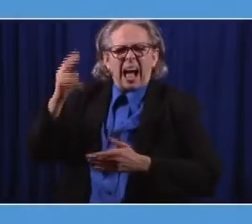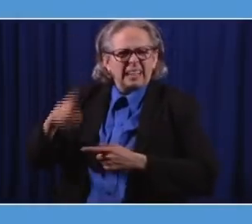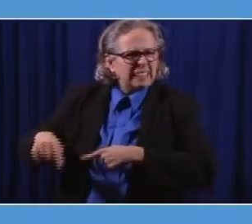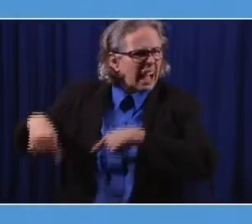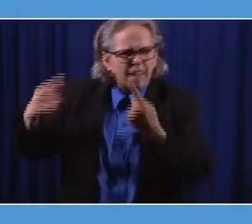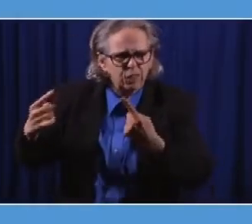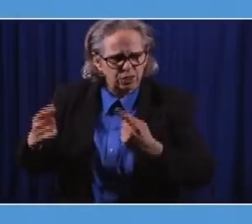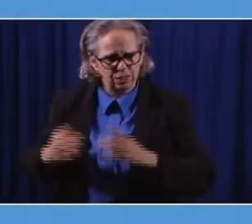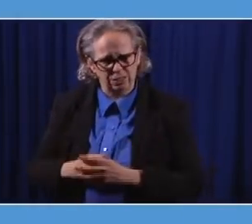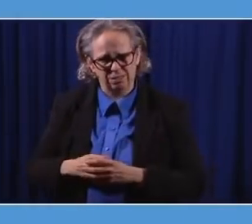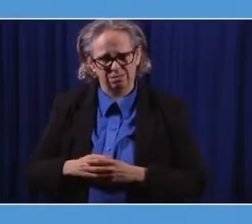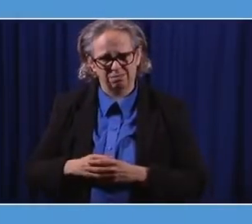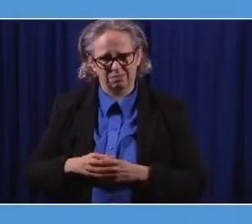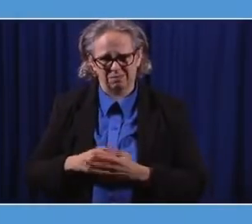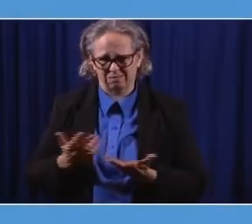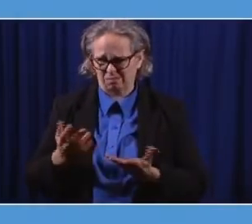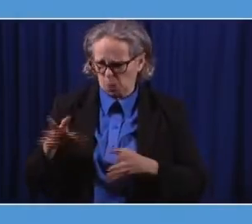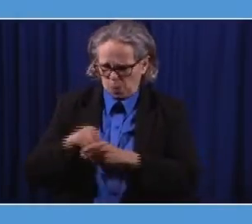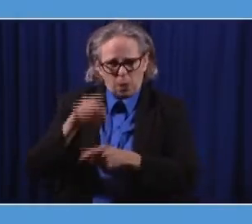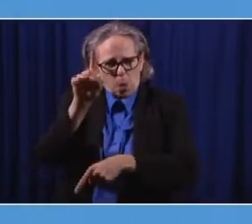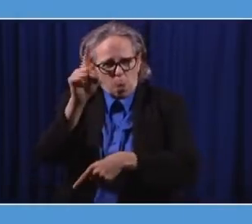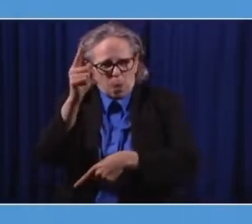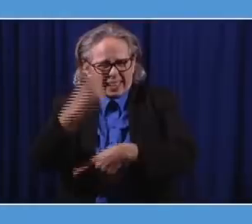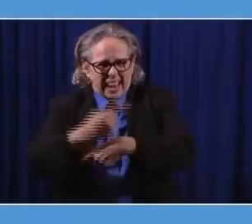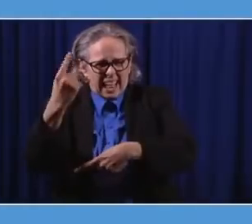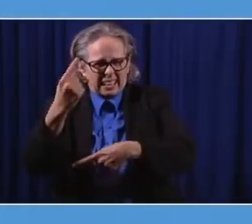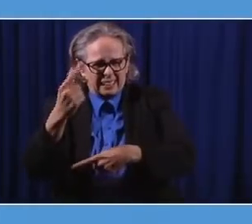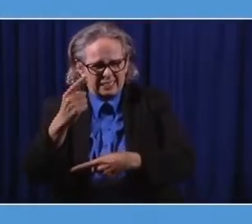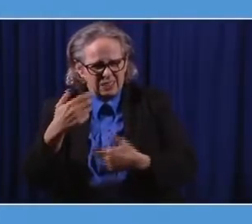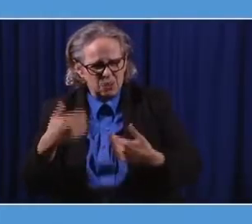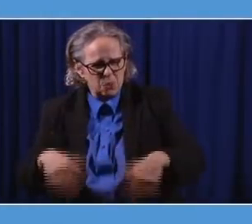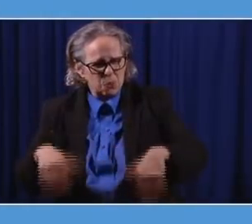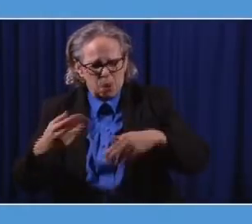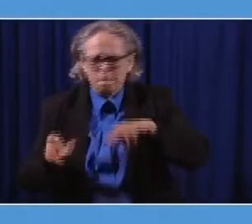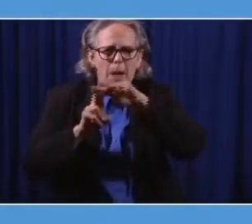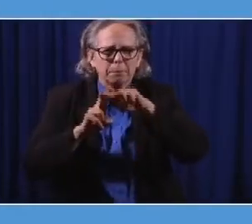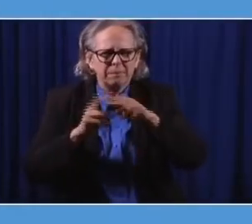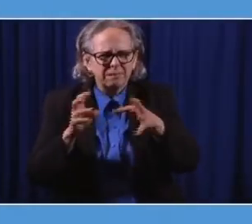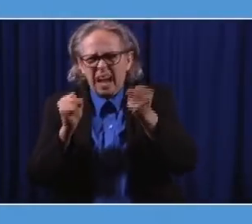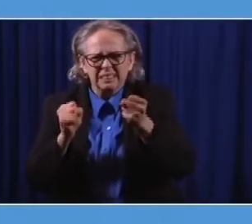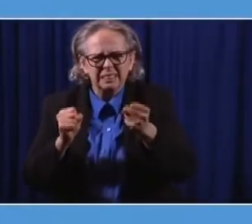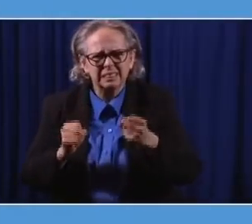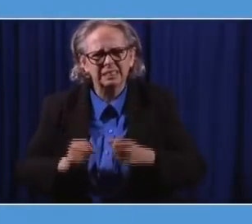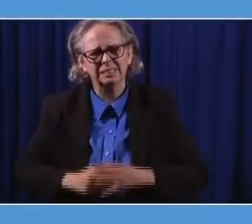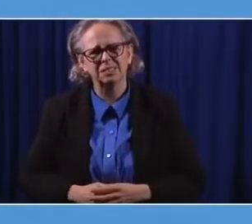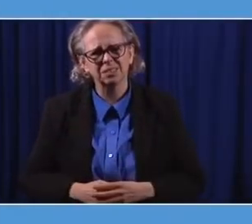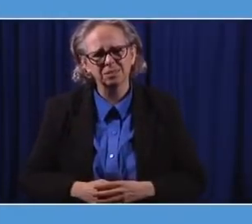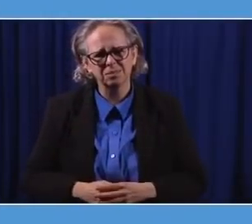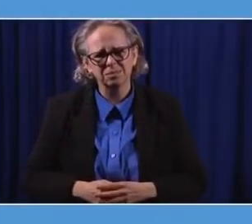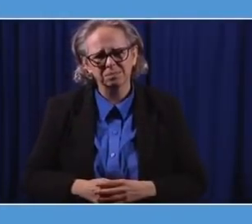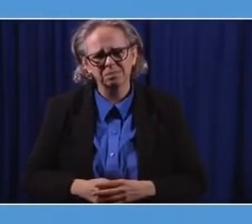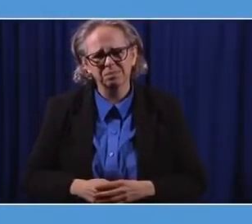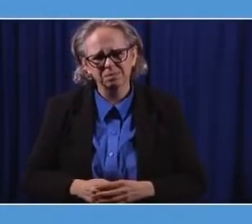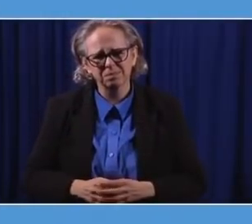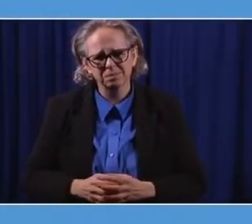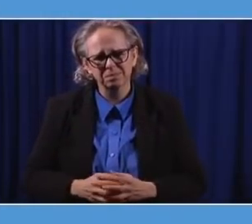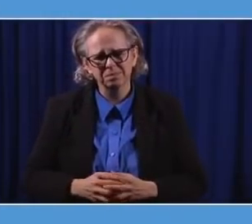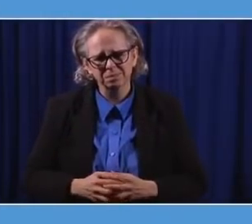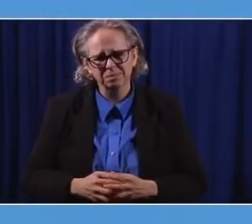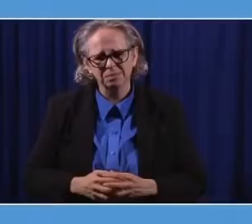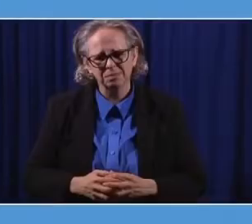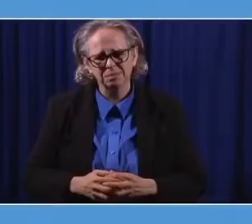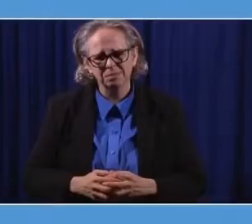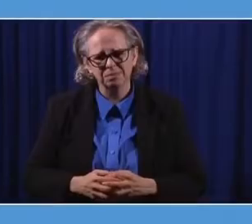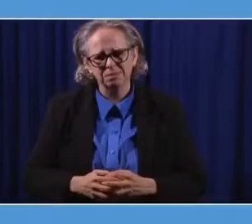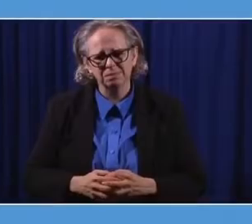day since this started in Ohio 7.5 months ago. The